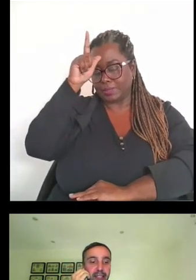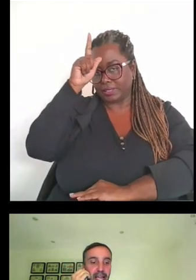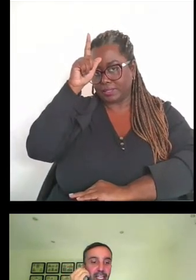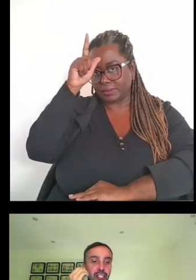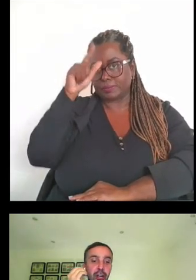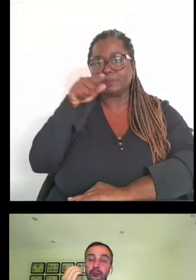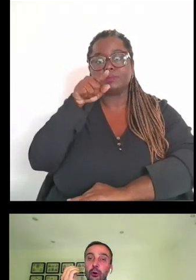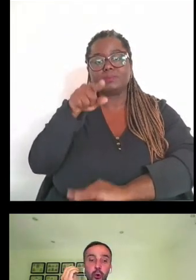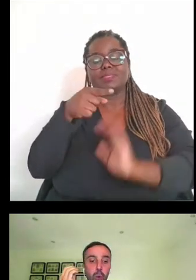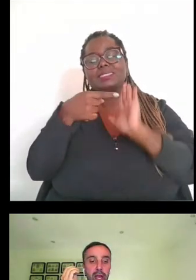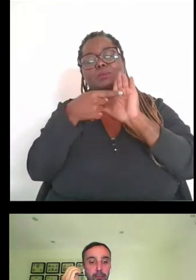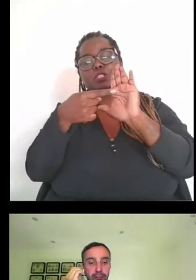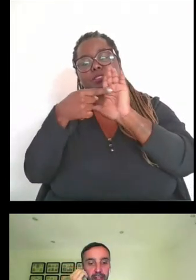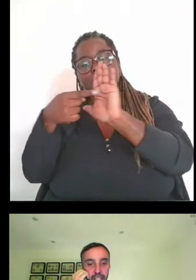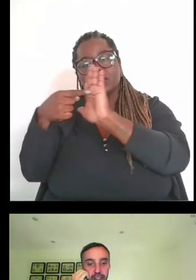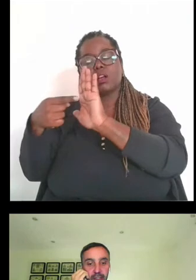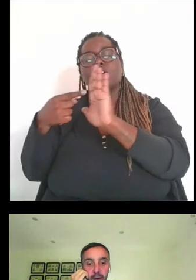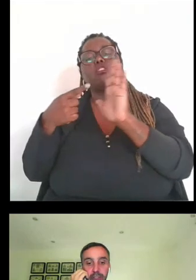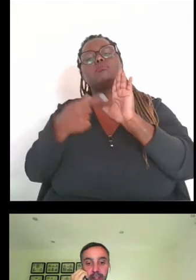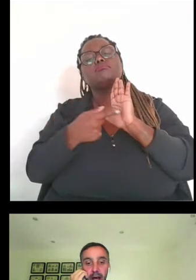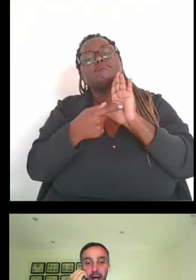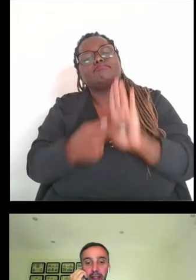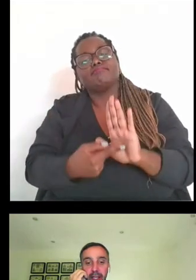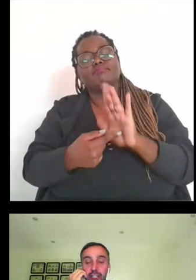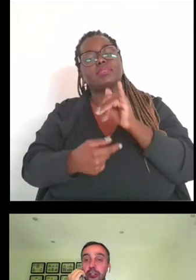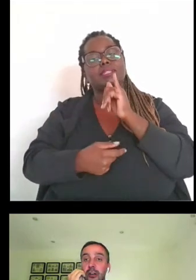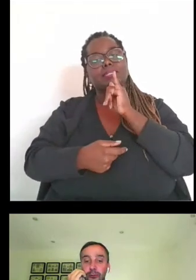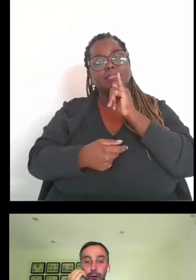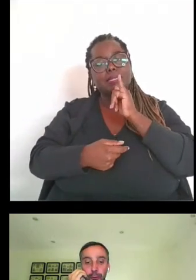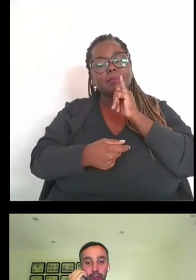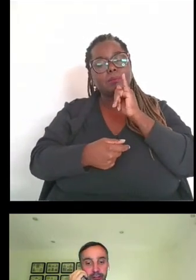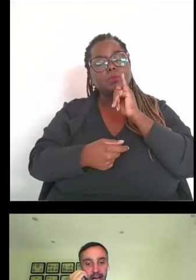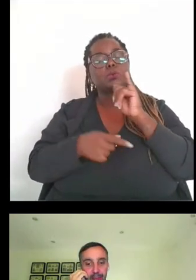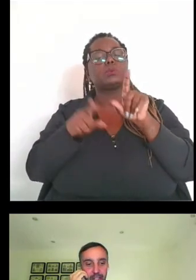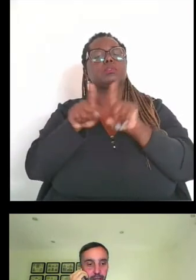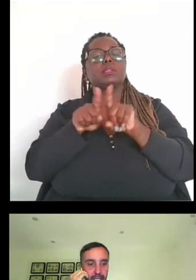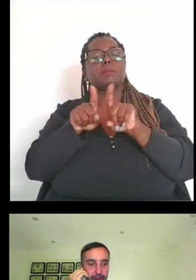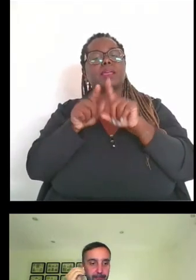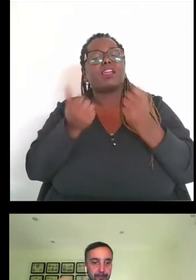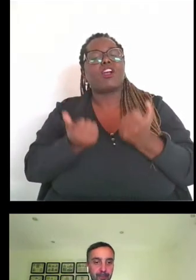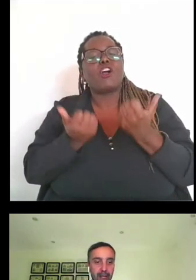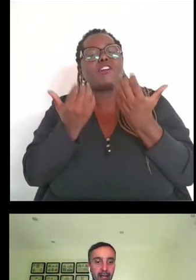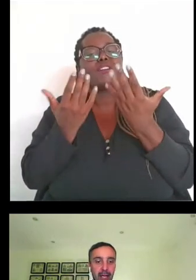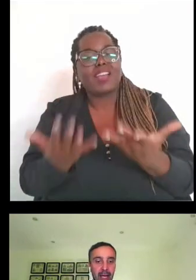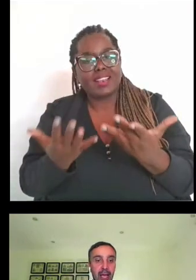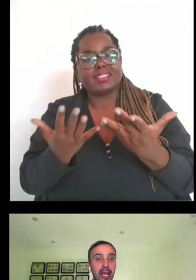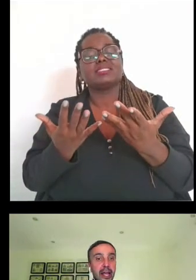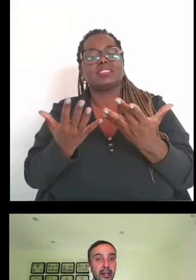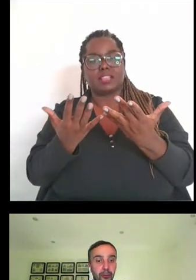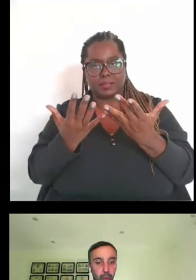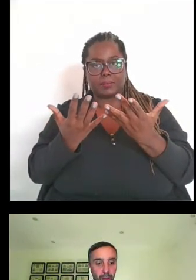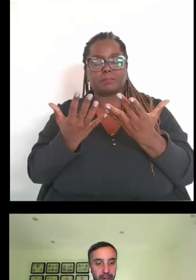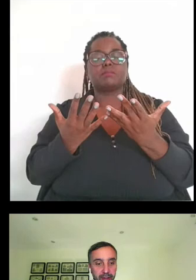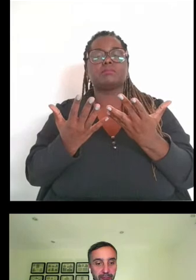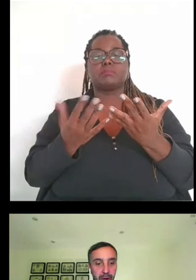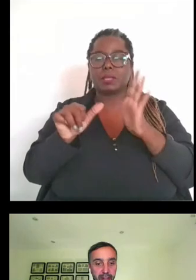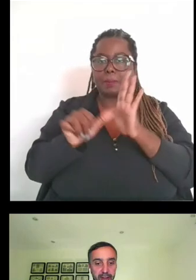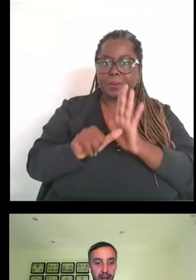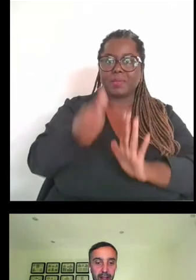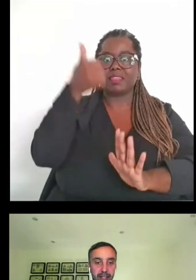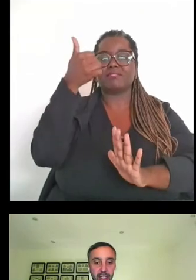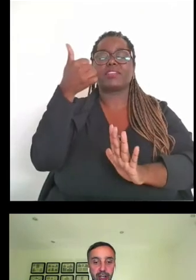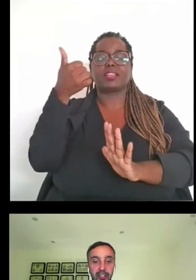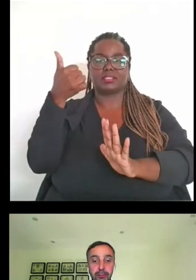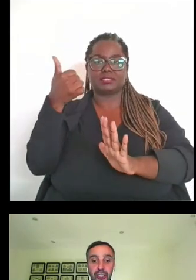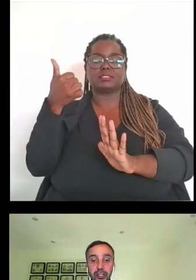offering a stage for queer positions within architecture for the first time in Germany it was